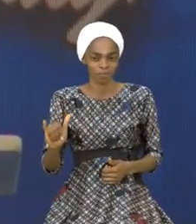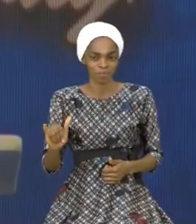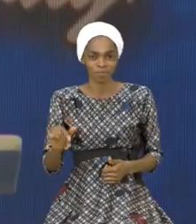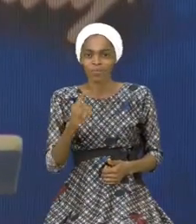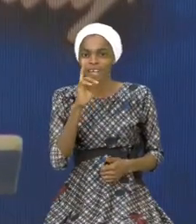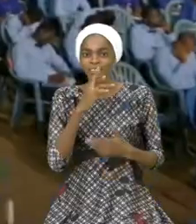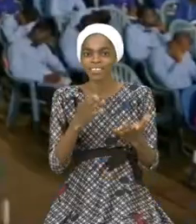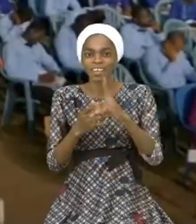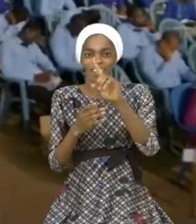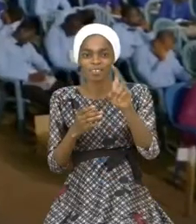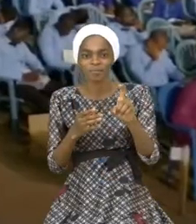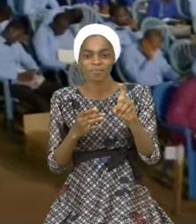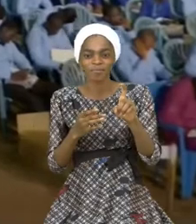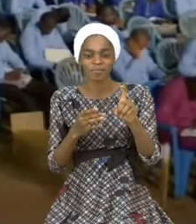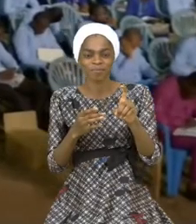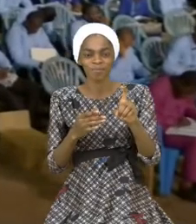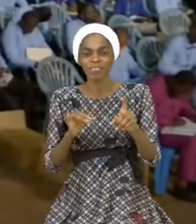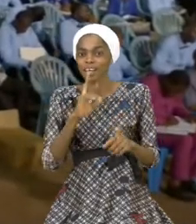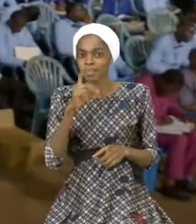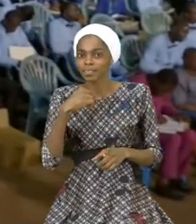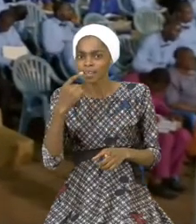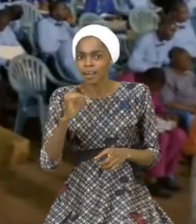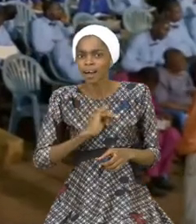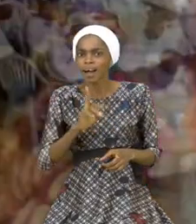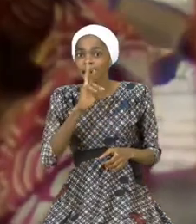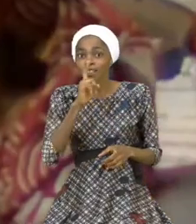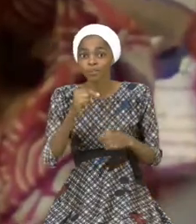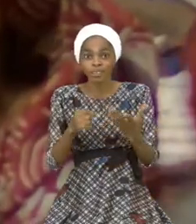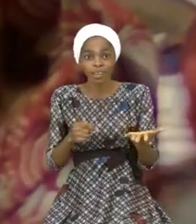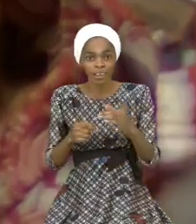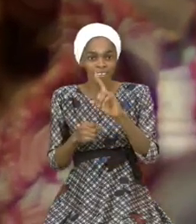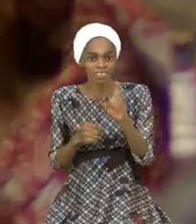you there? I said, are you there?